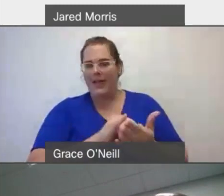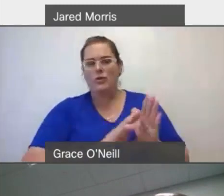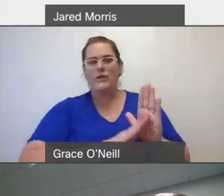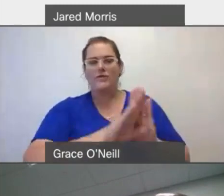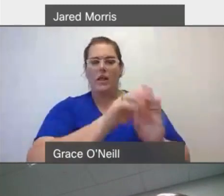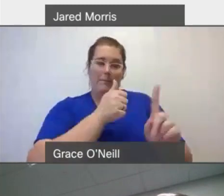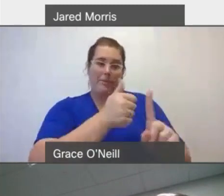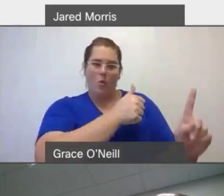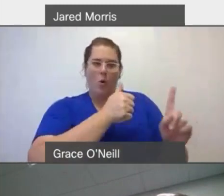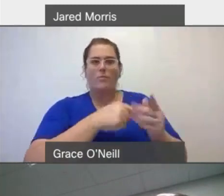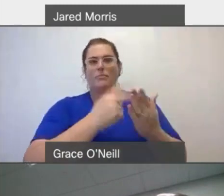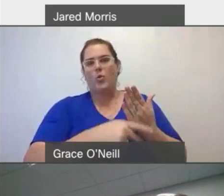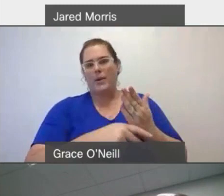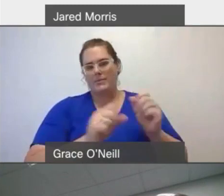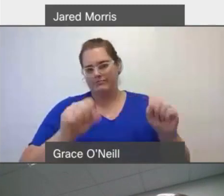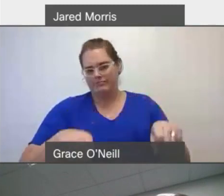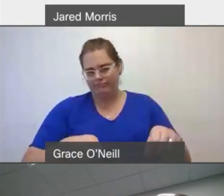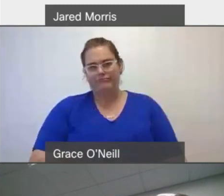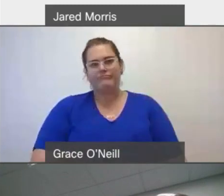their own programs.